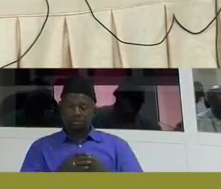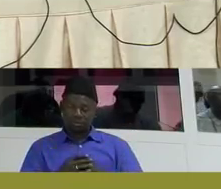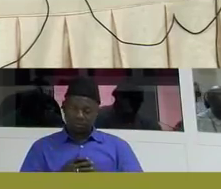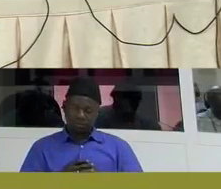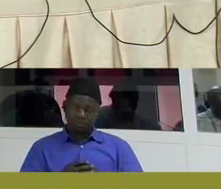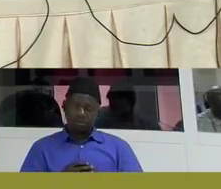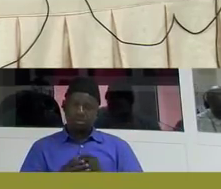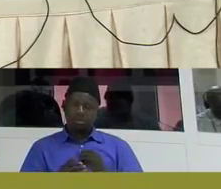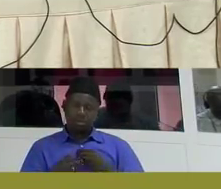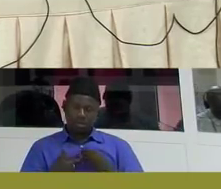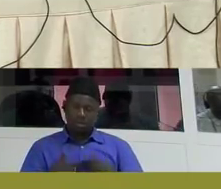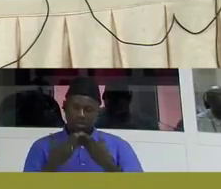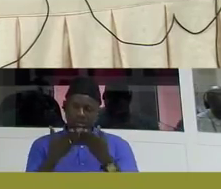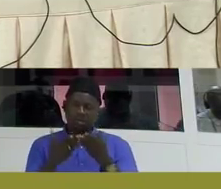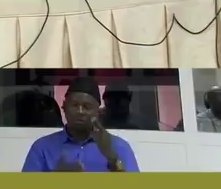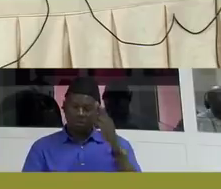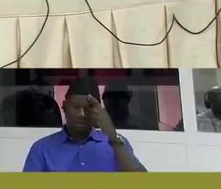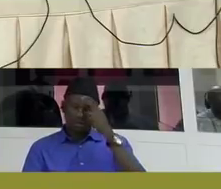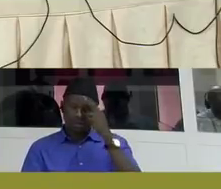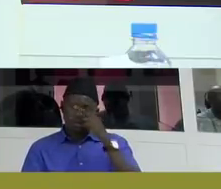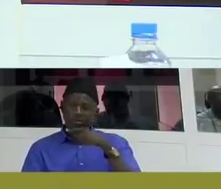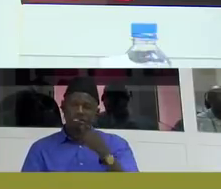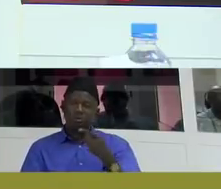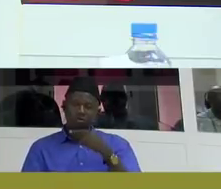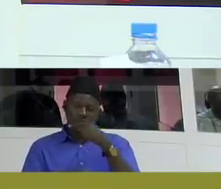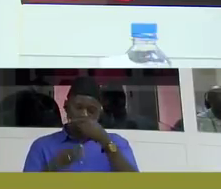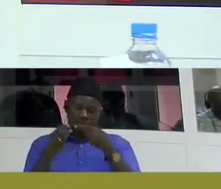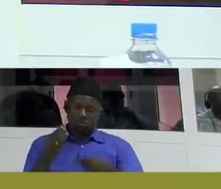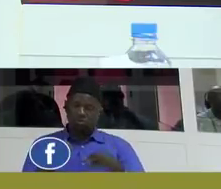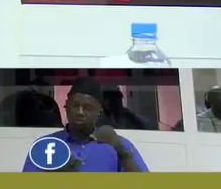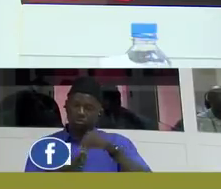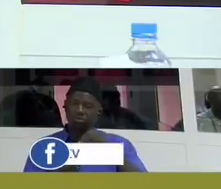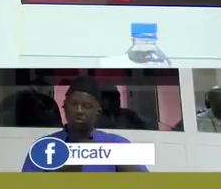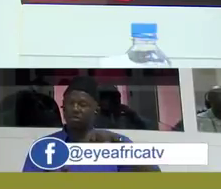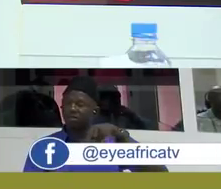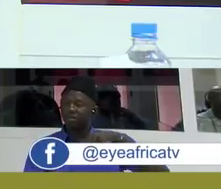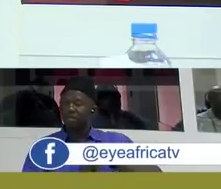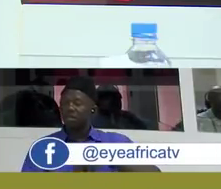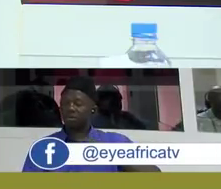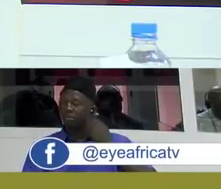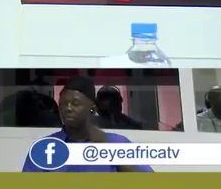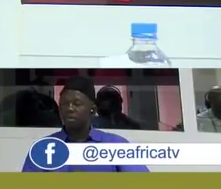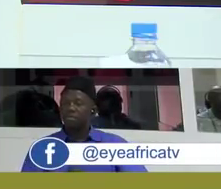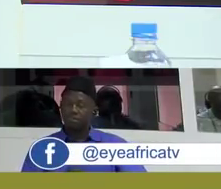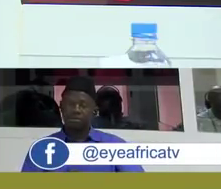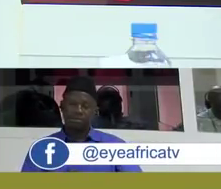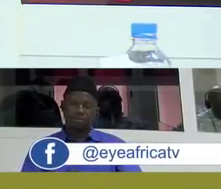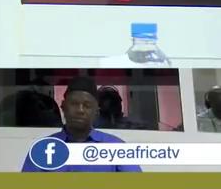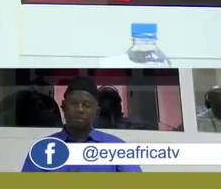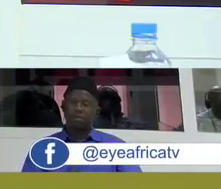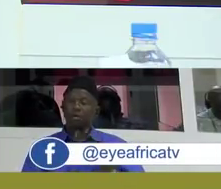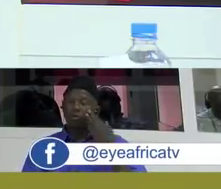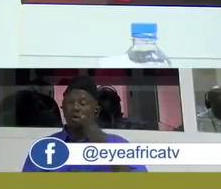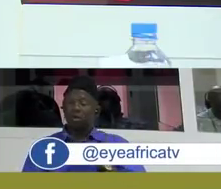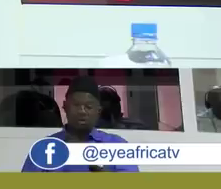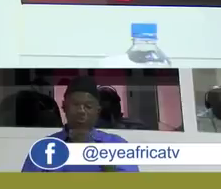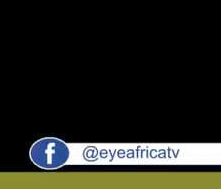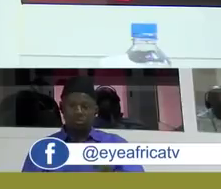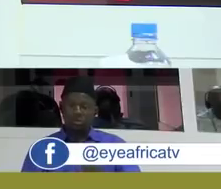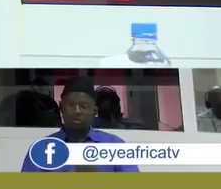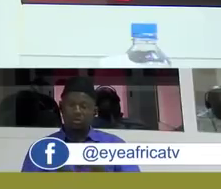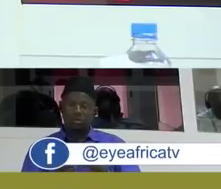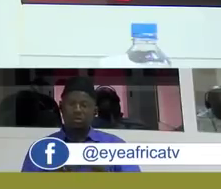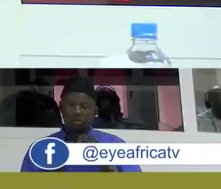And they gave reasons for those positions. As soon as they did that,